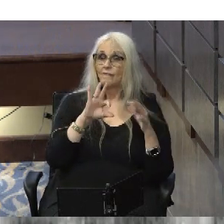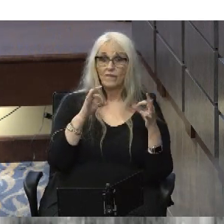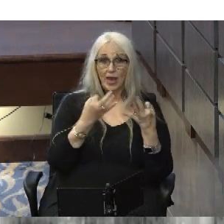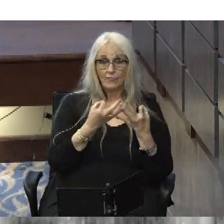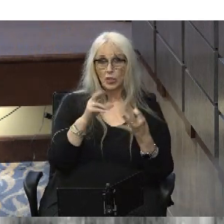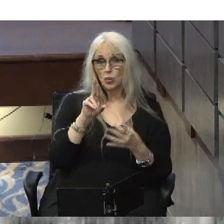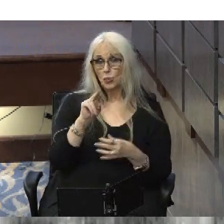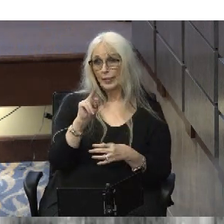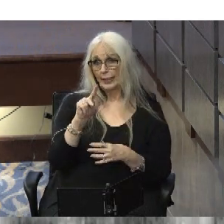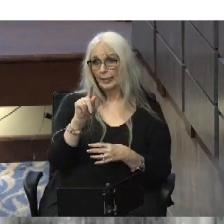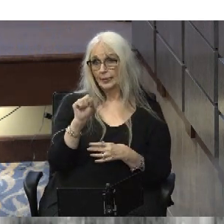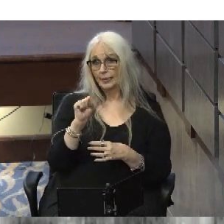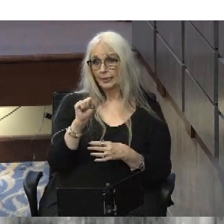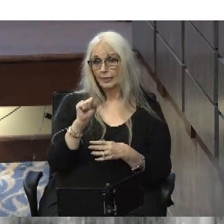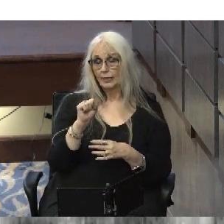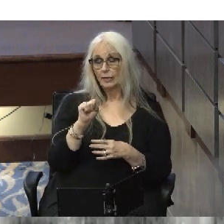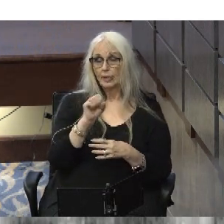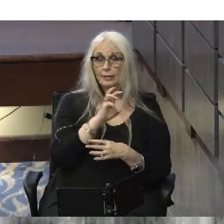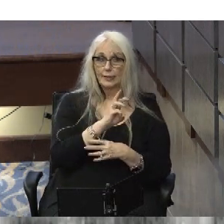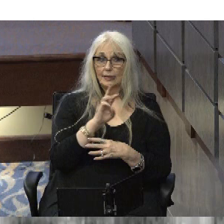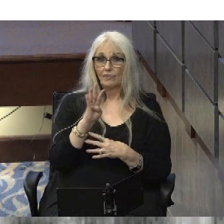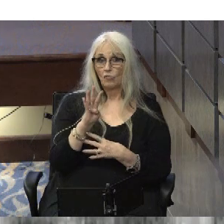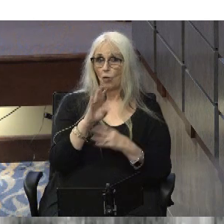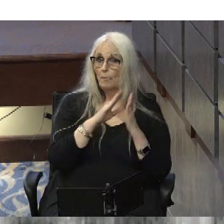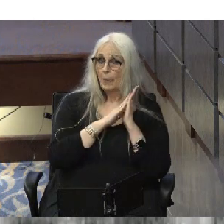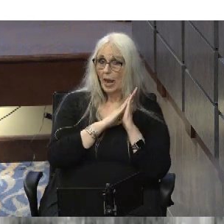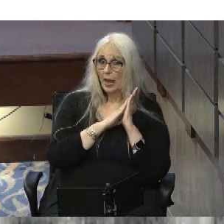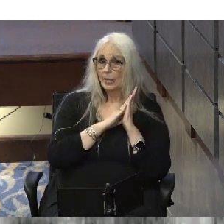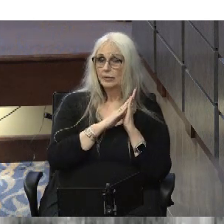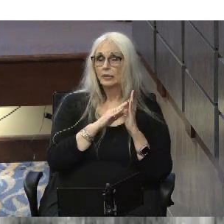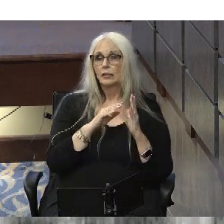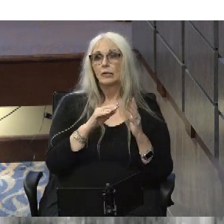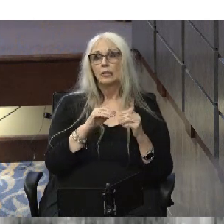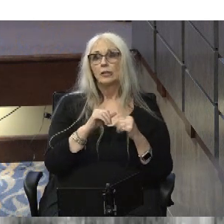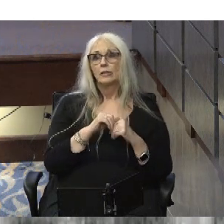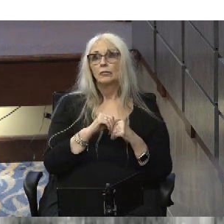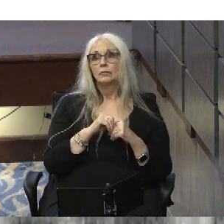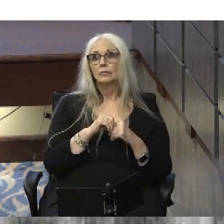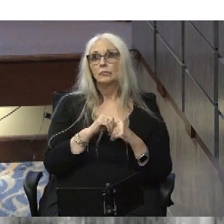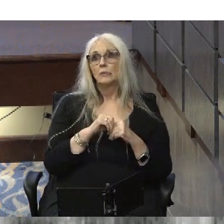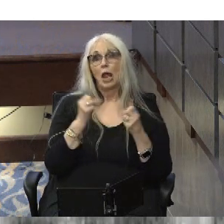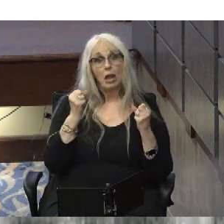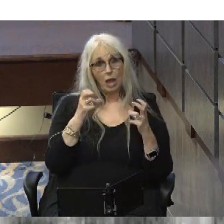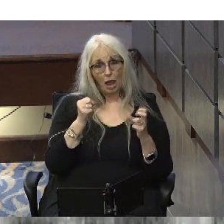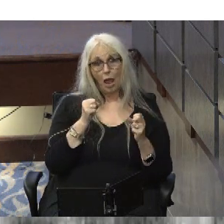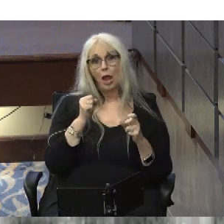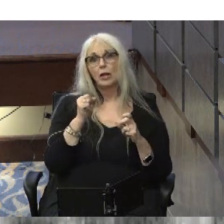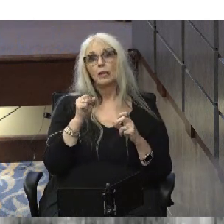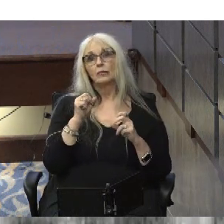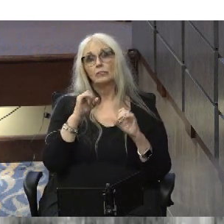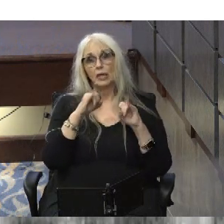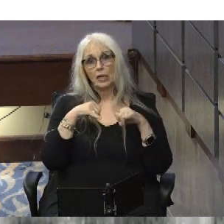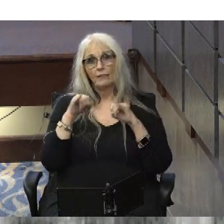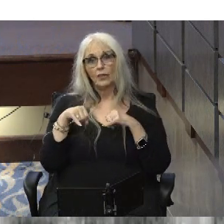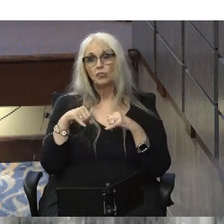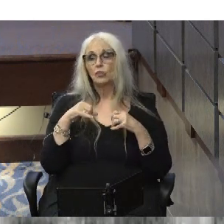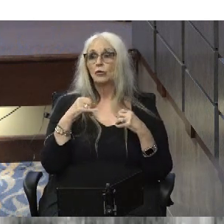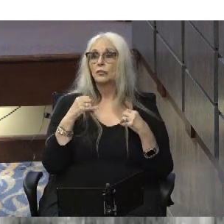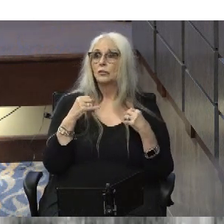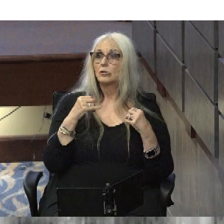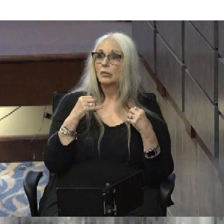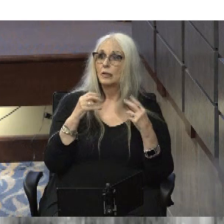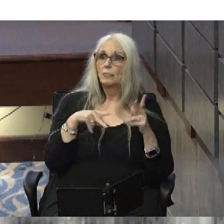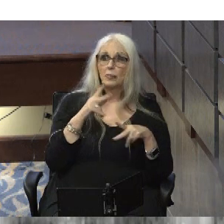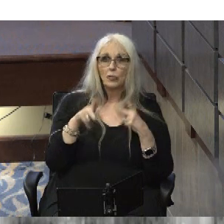units with 64 beds, meaning for families, we have a lot of individuals, or a lot of families rather, that don't